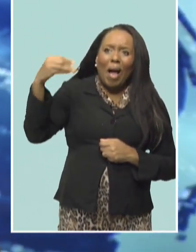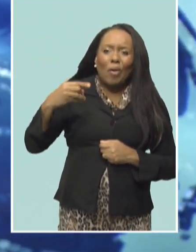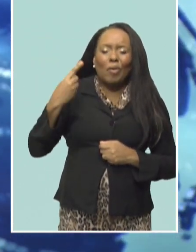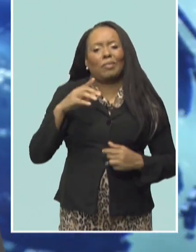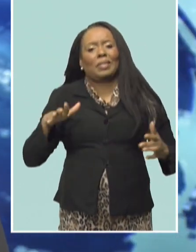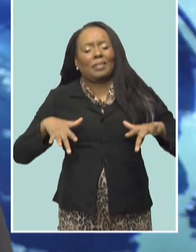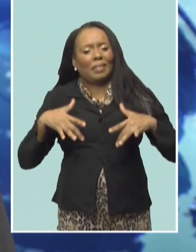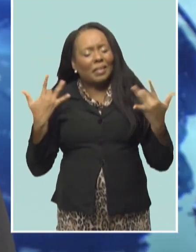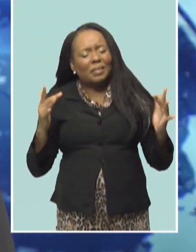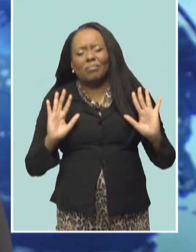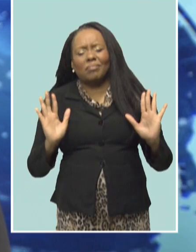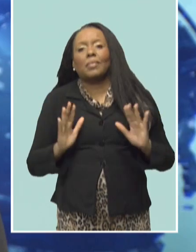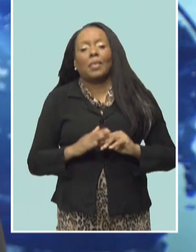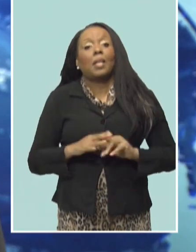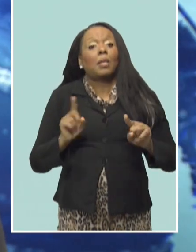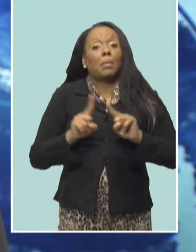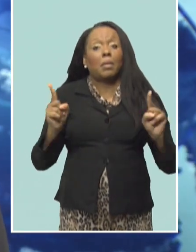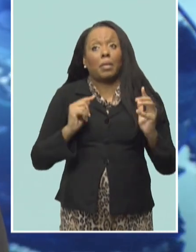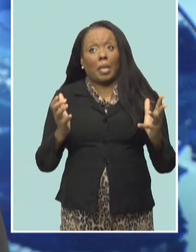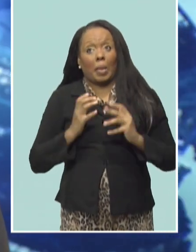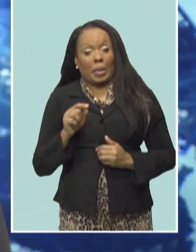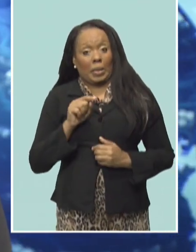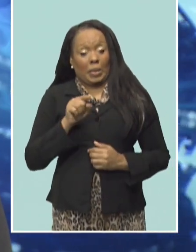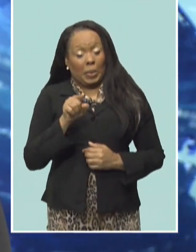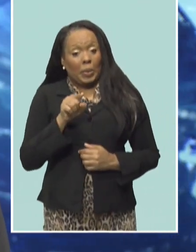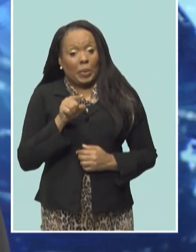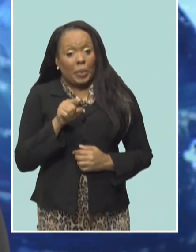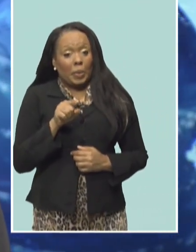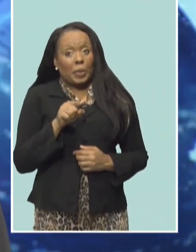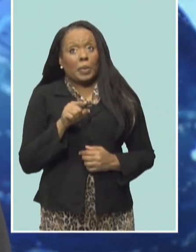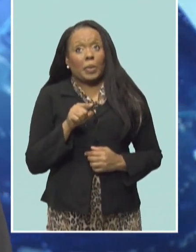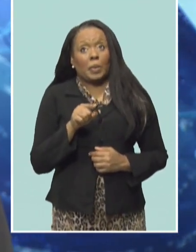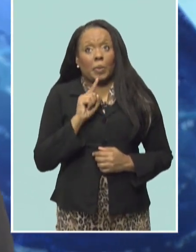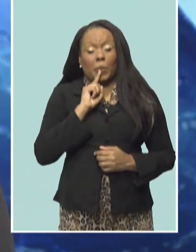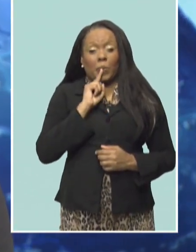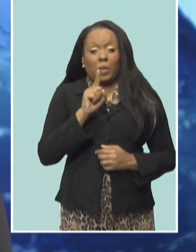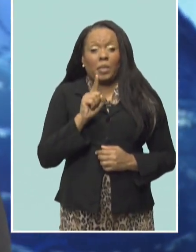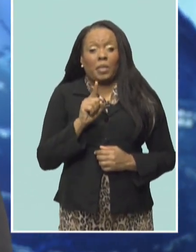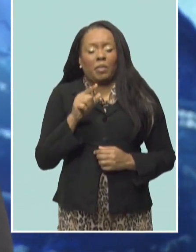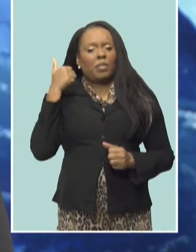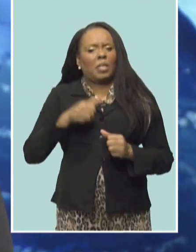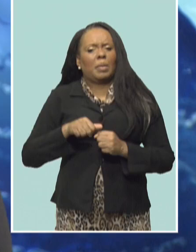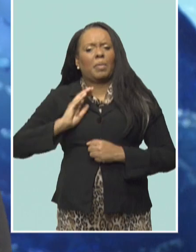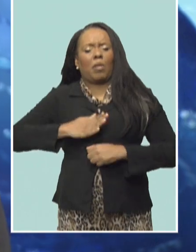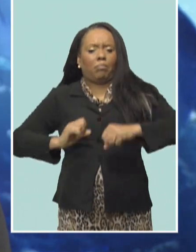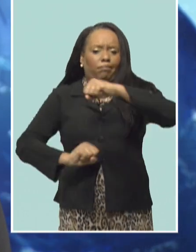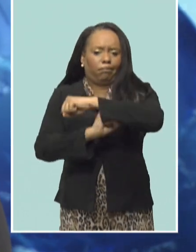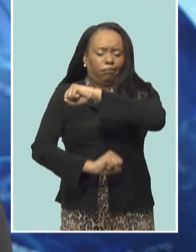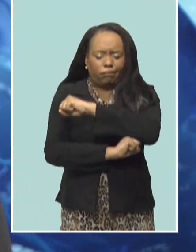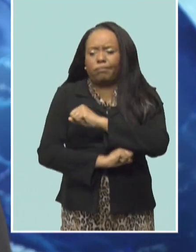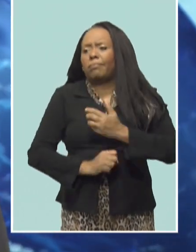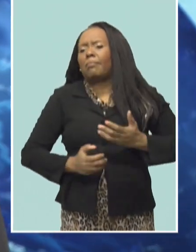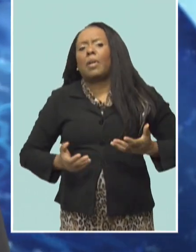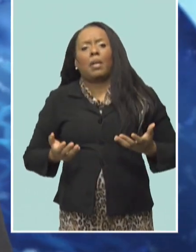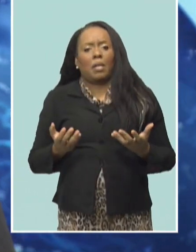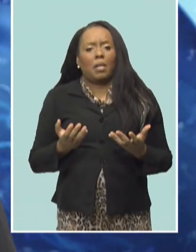and that sort of stuff, but also being able to get back to some of the basics. And when I talk about the basics,